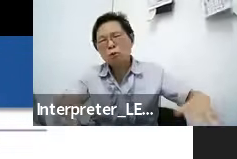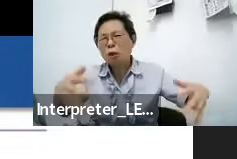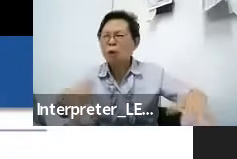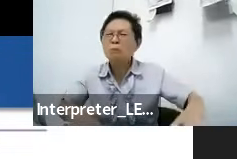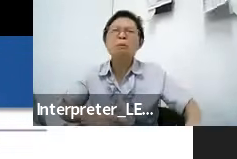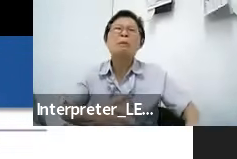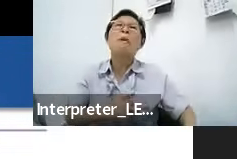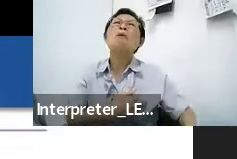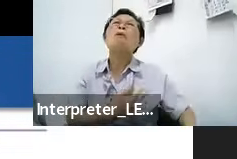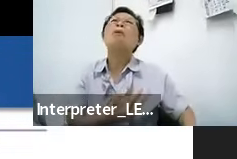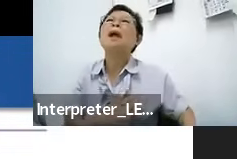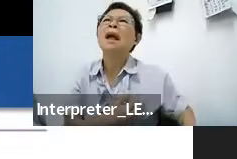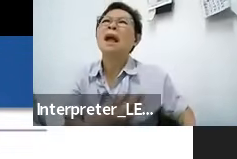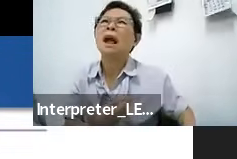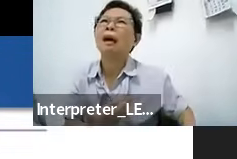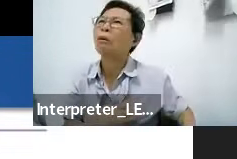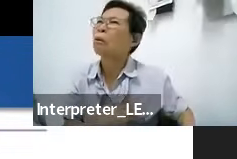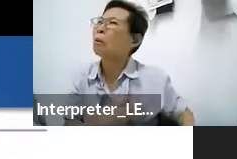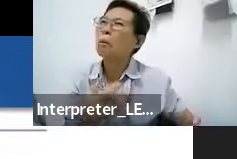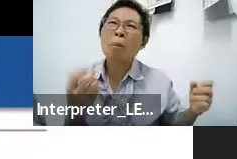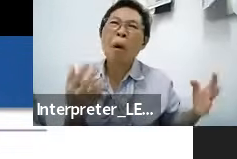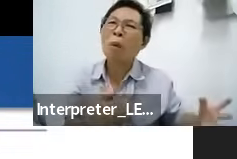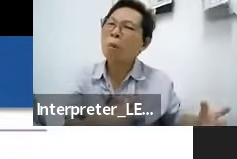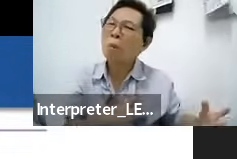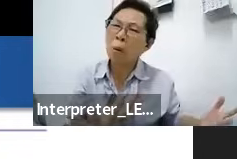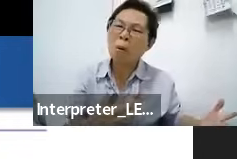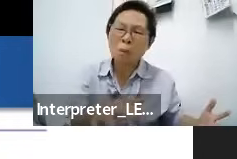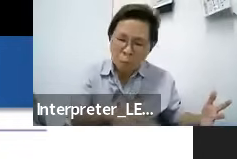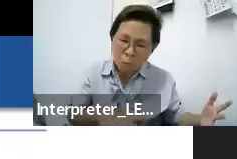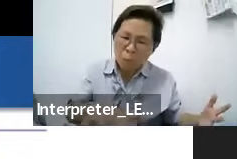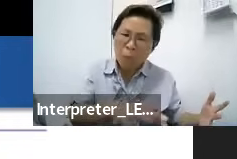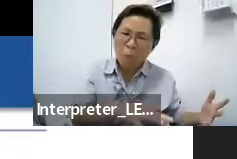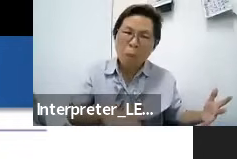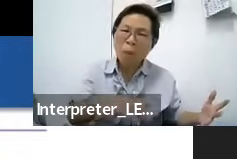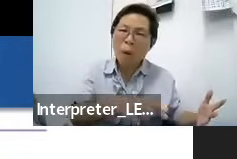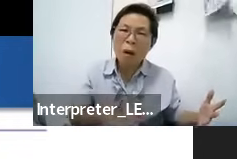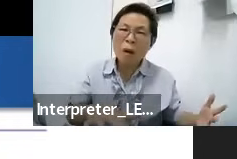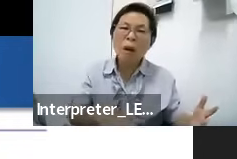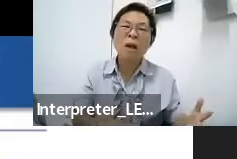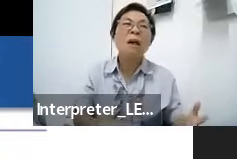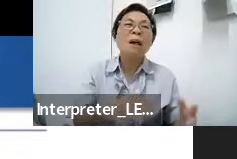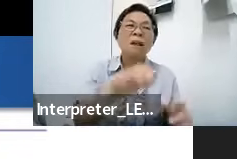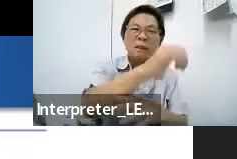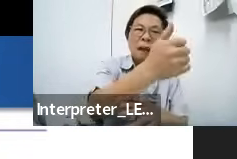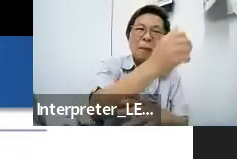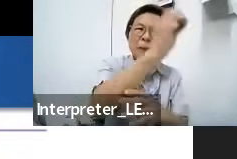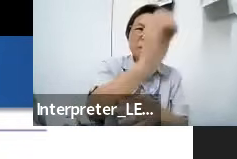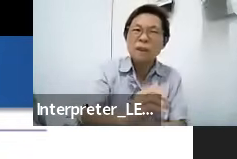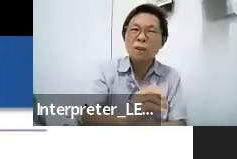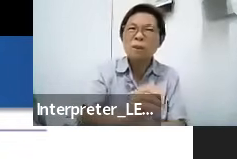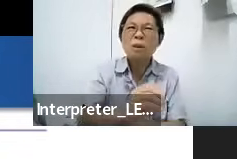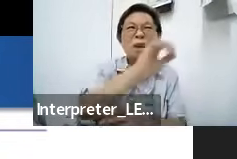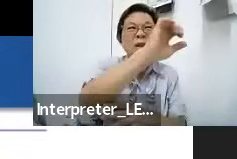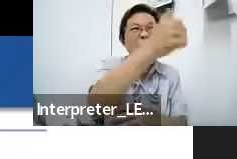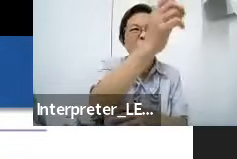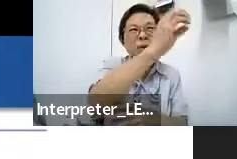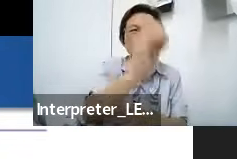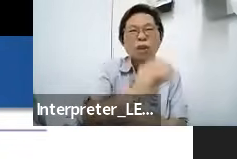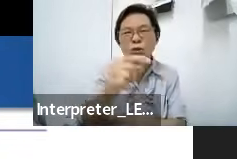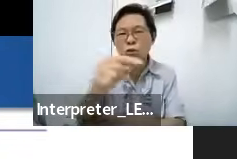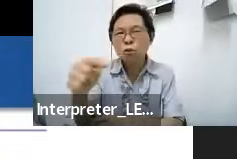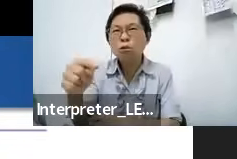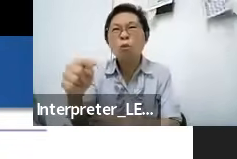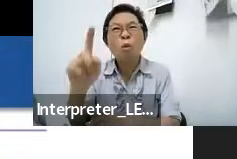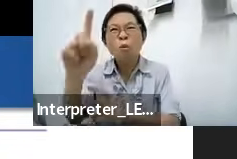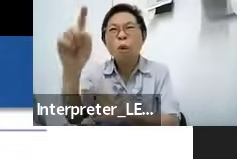disadvantaged. So it was estimated like from 10% to as little as 1% were enrolled